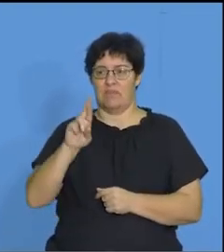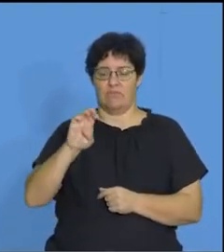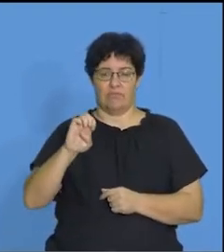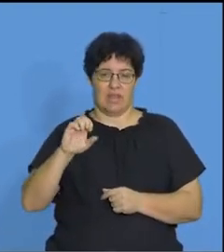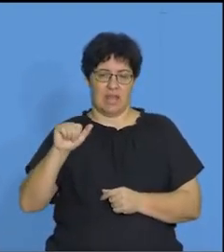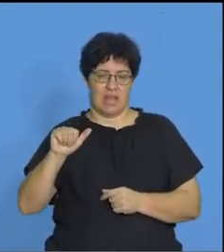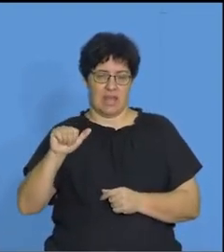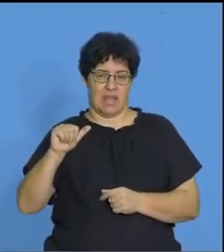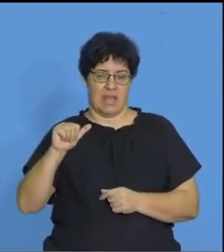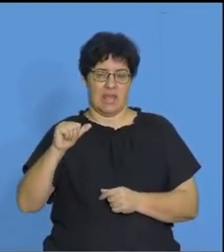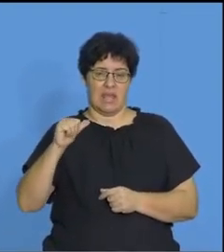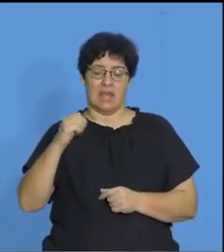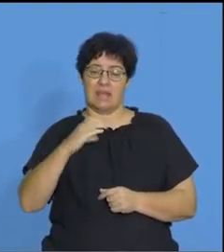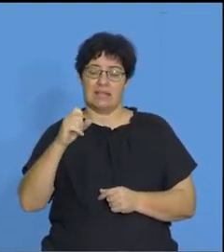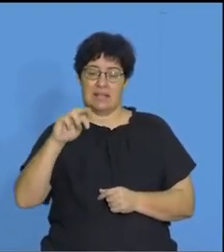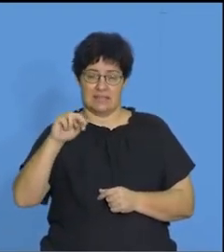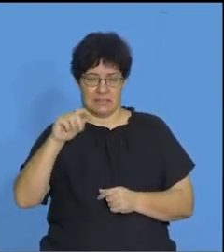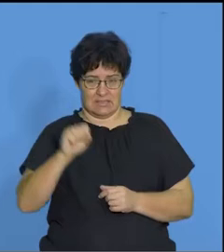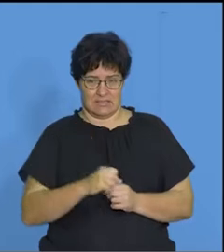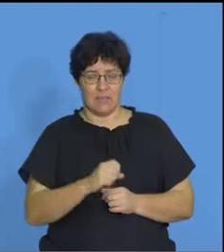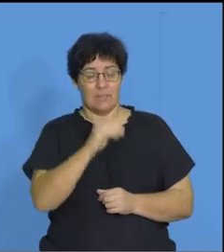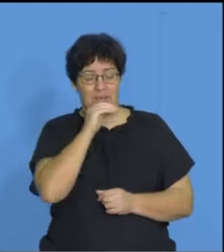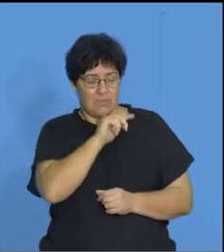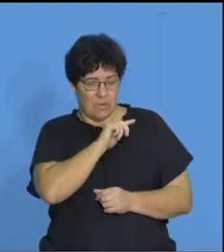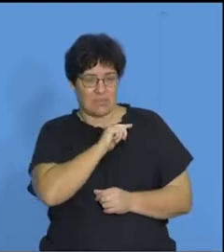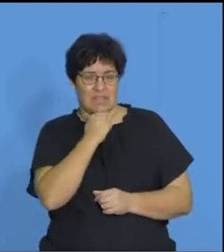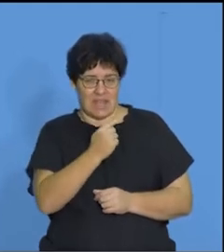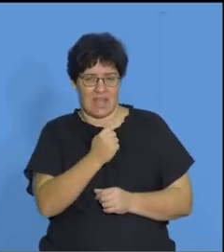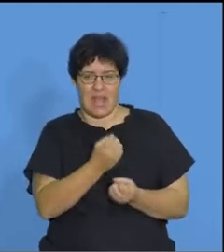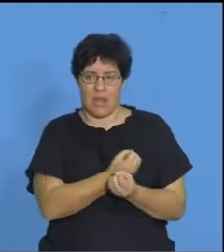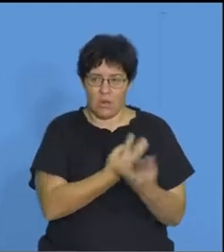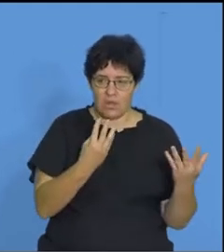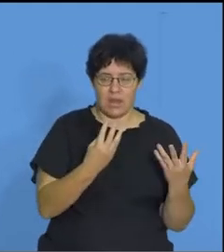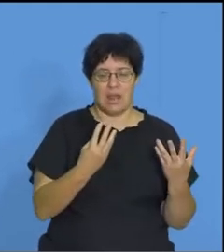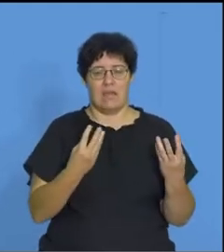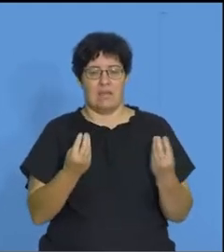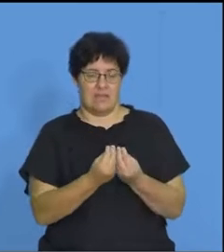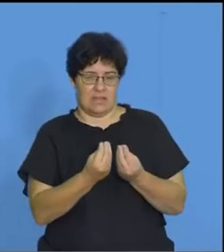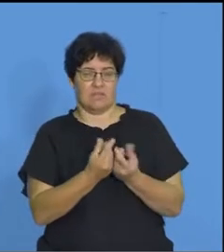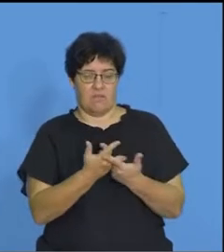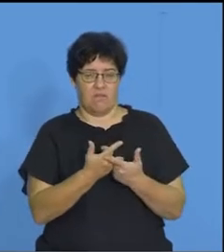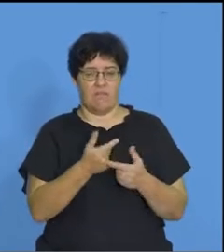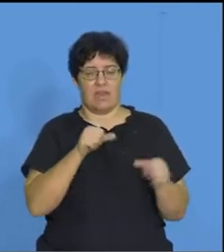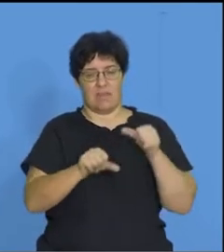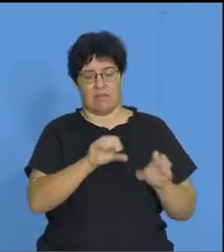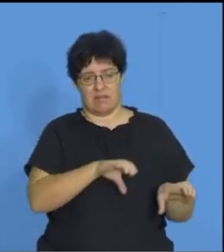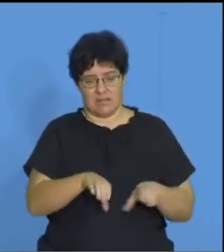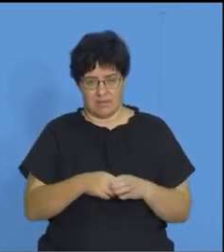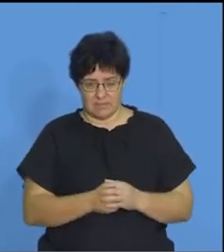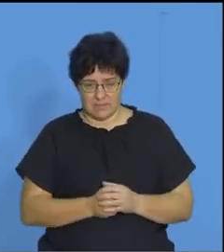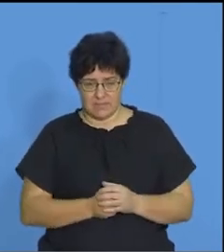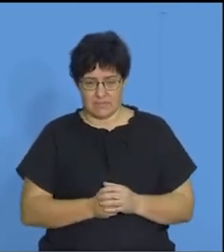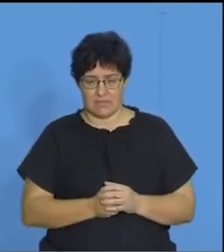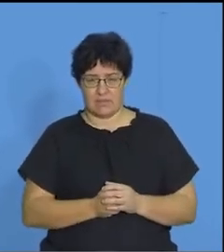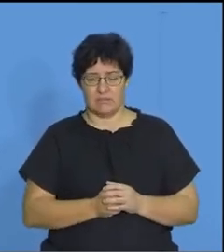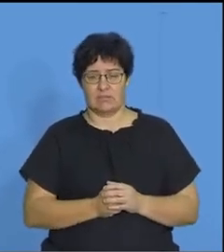As a result, we are saying this is about the quantitative aspects of a chemical reaction. Right. Now, these are the thoughts